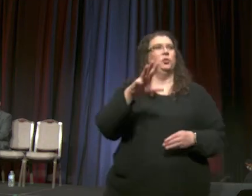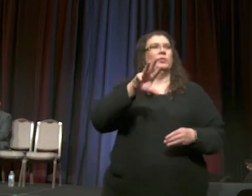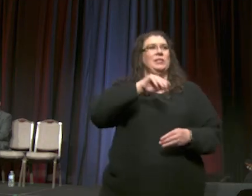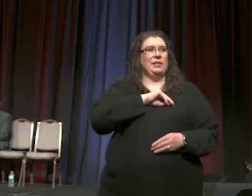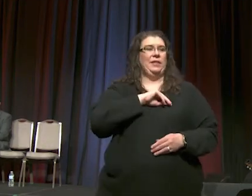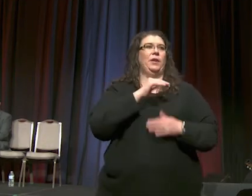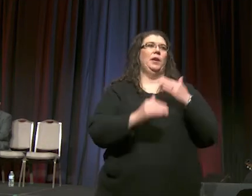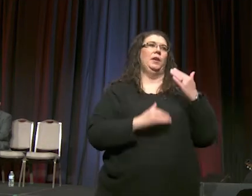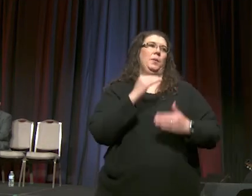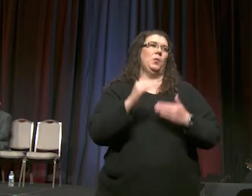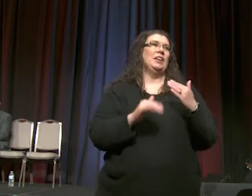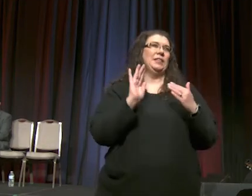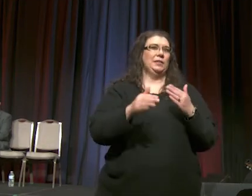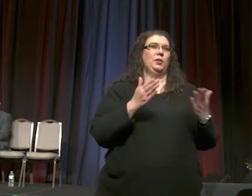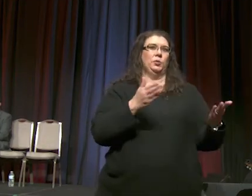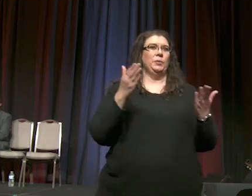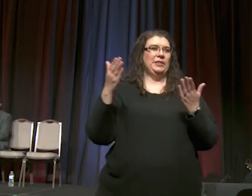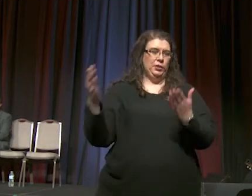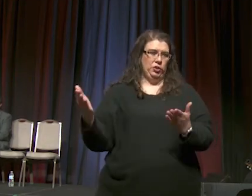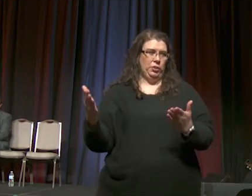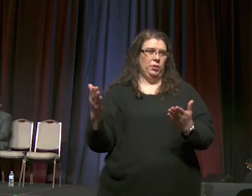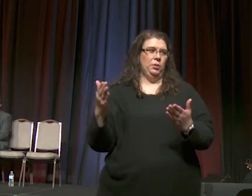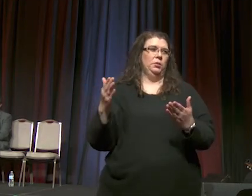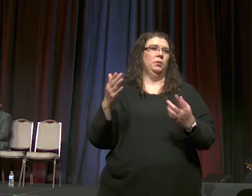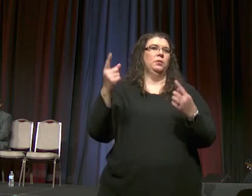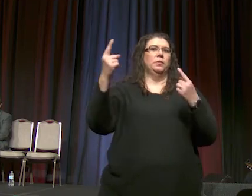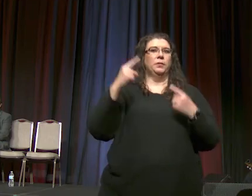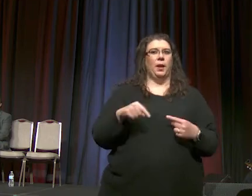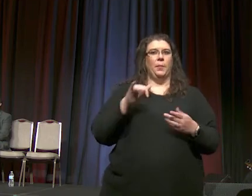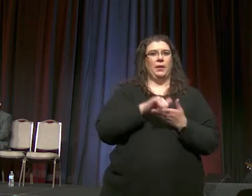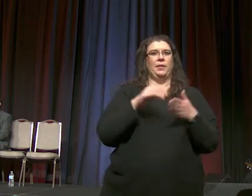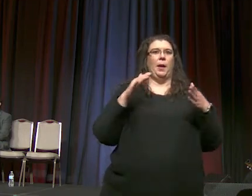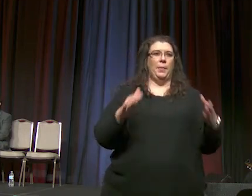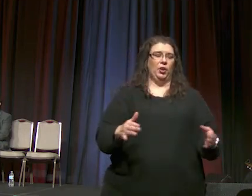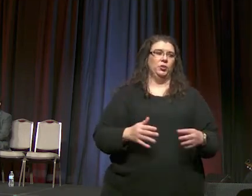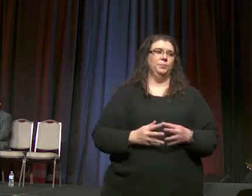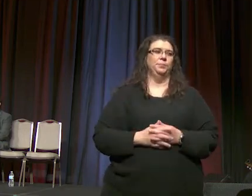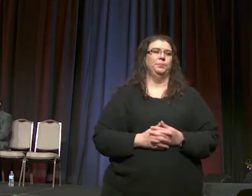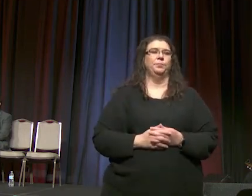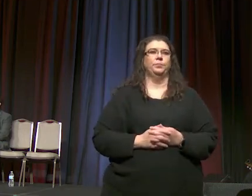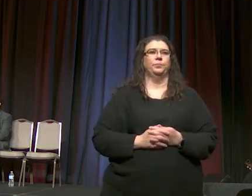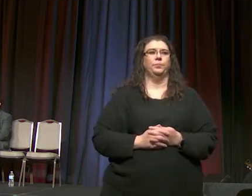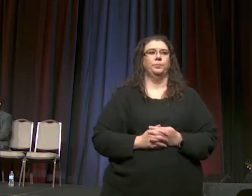and processing those petitions that come in that manner.